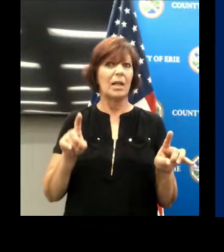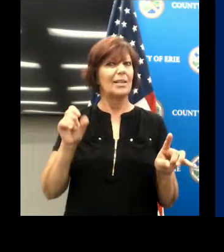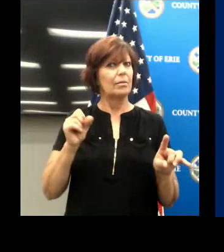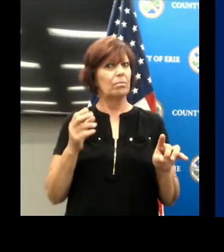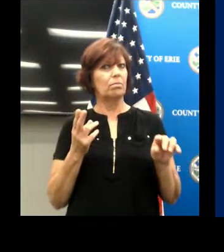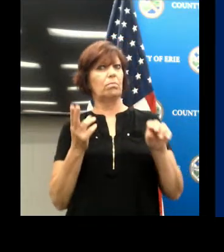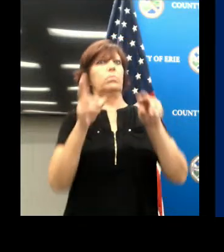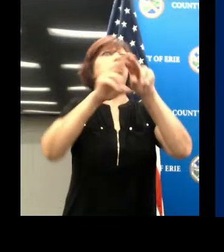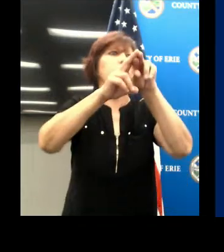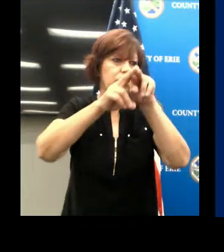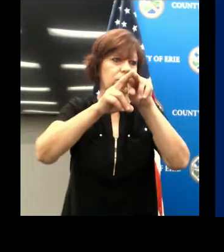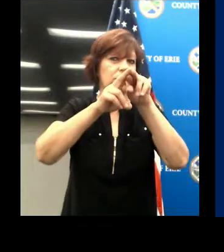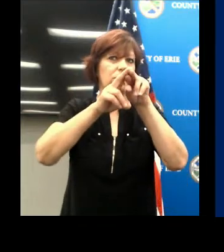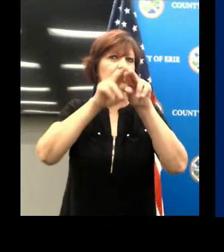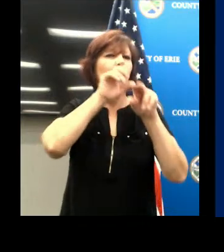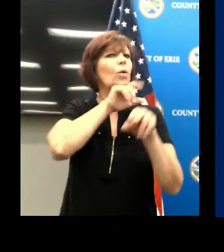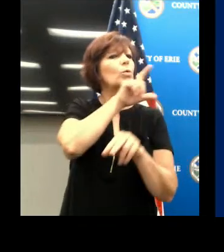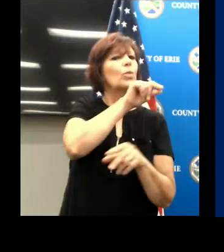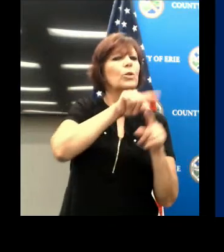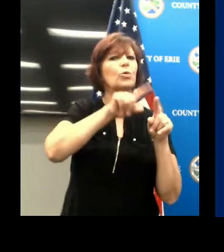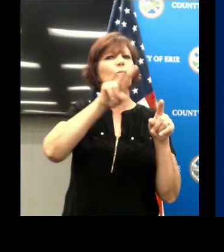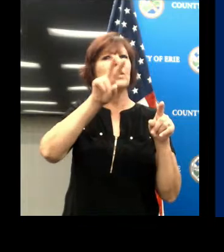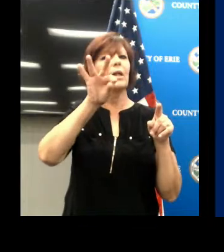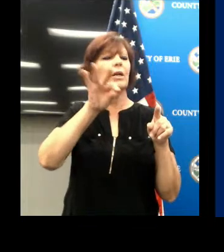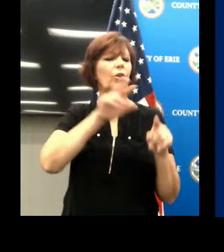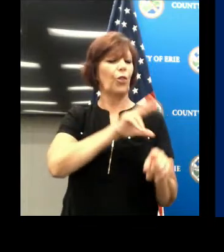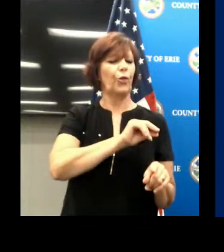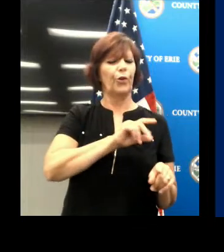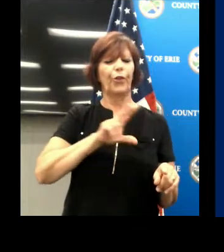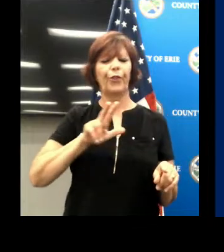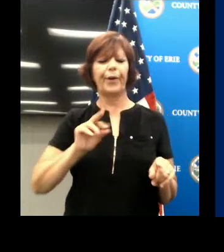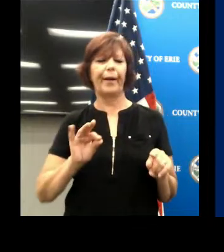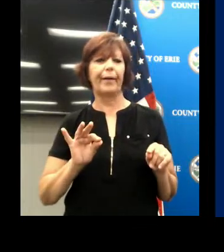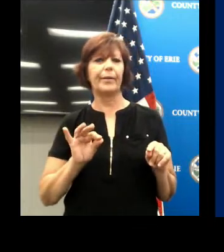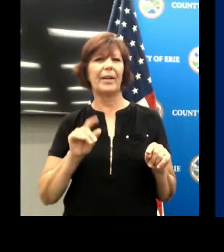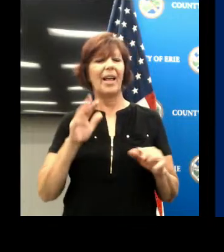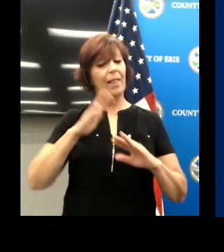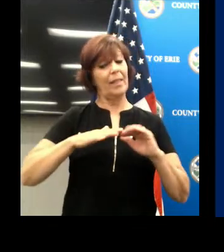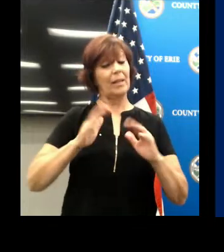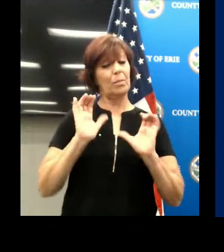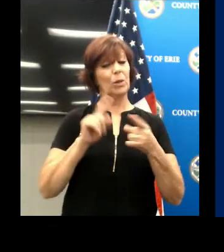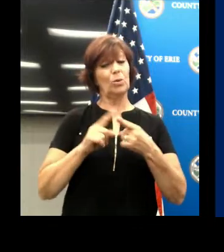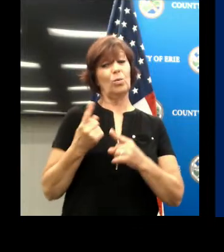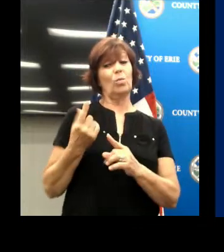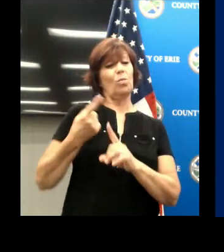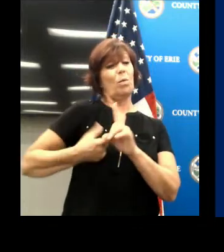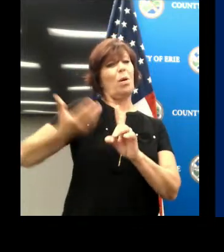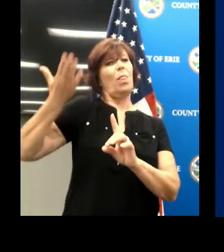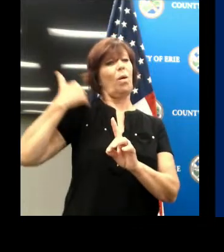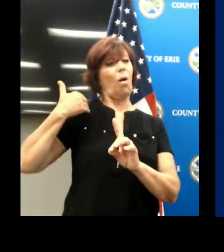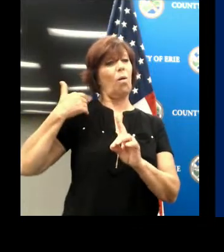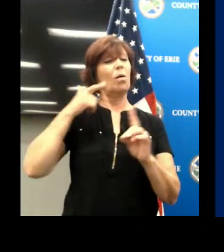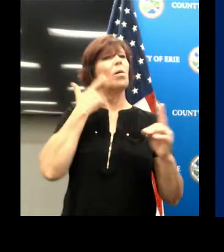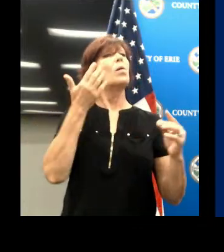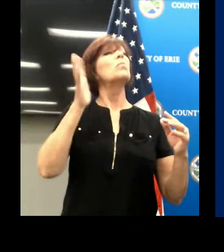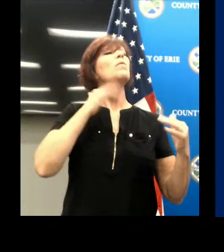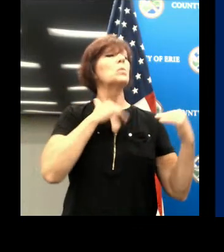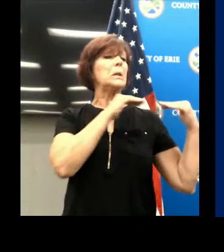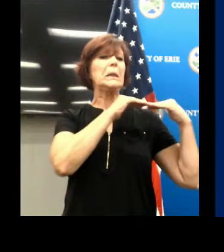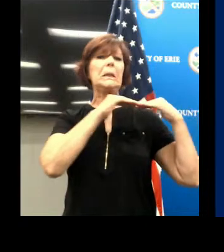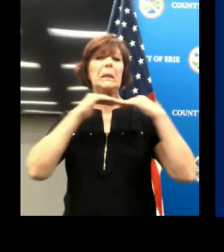bump up in the 20 to 29 and 30 to 39 from where there was a month ago when it was pretty even among all the age groups.